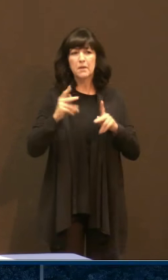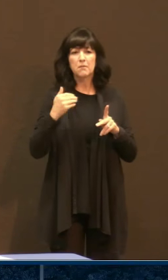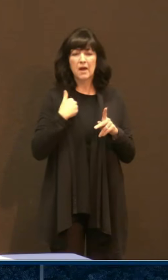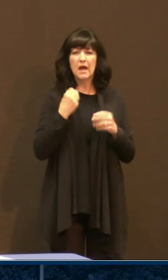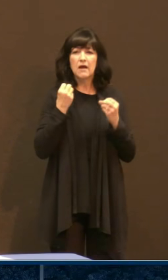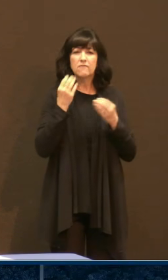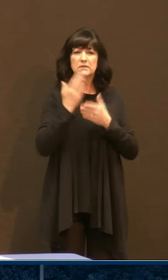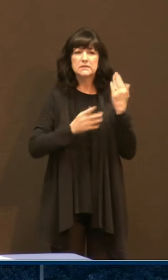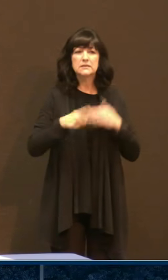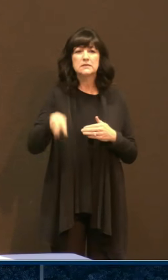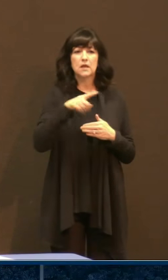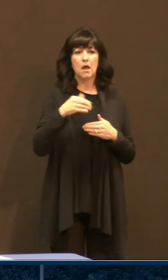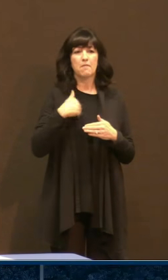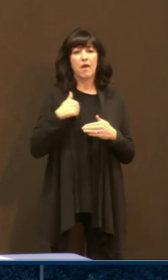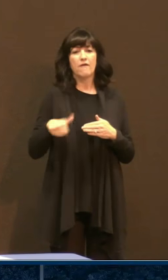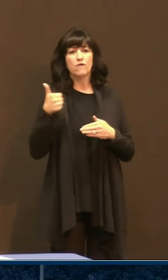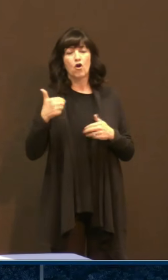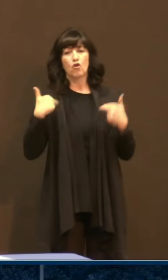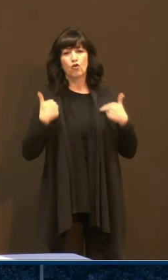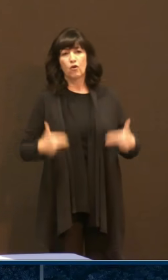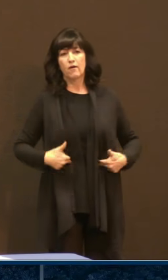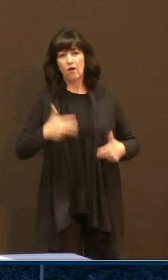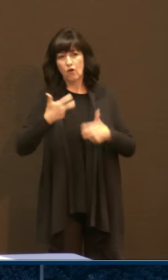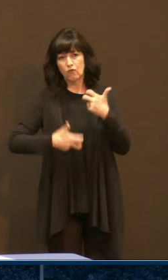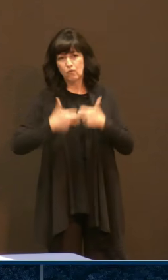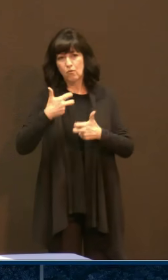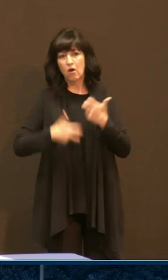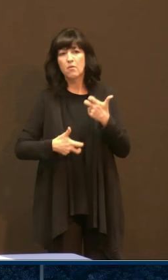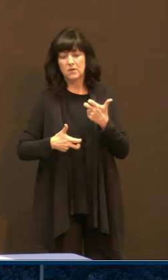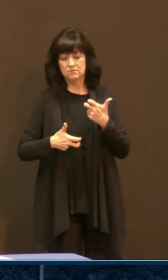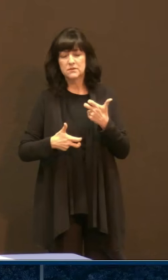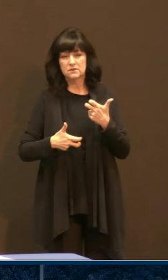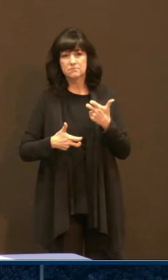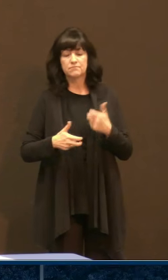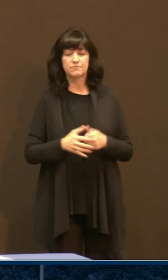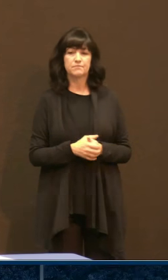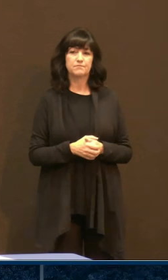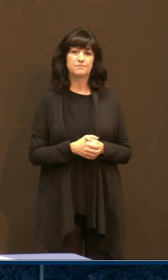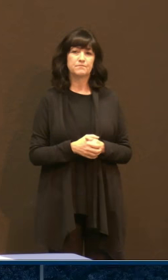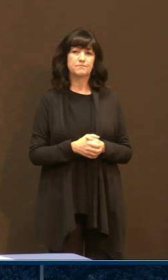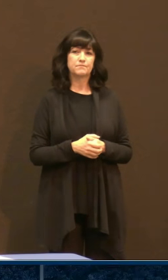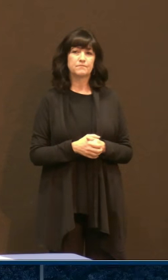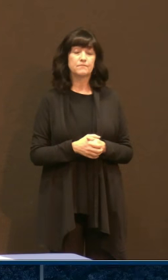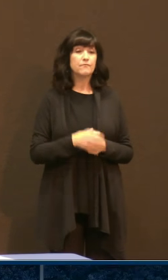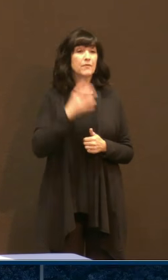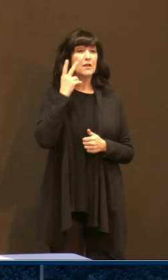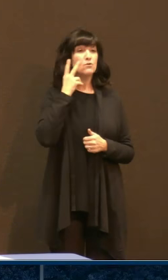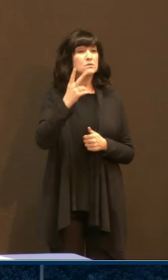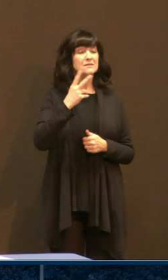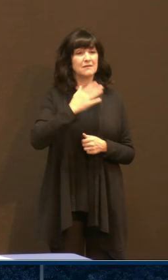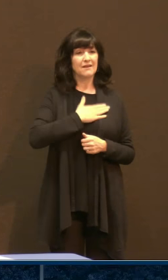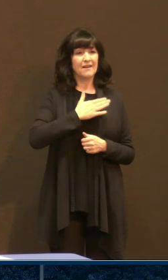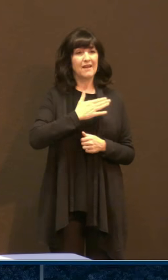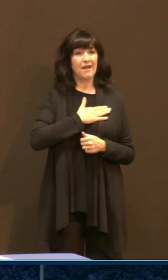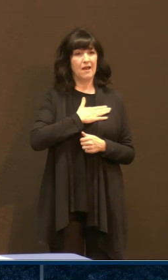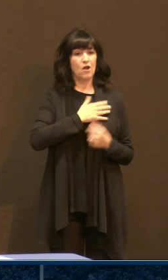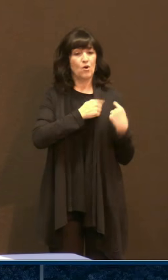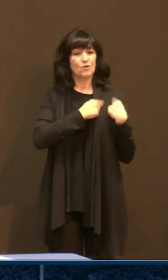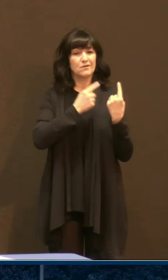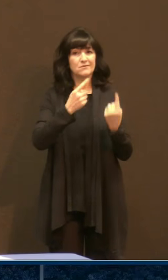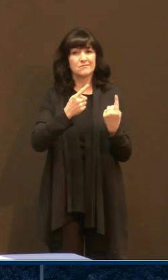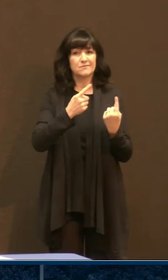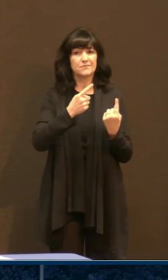with respect to our projections and our trend, where we've been, you see two lines